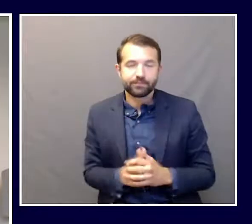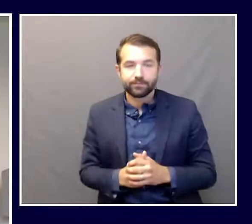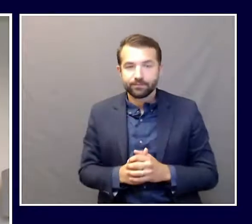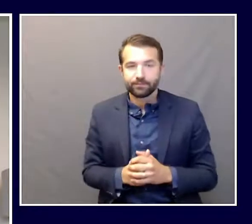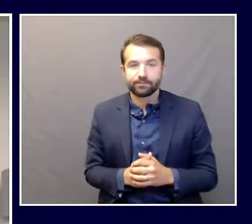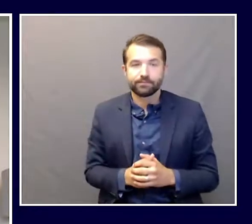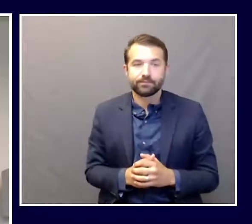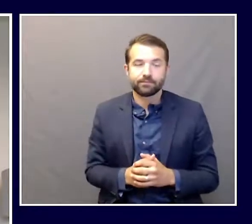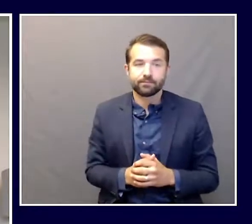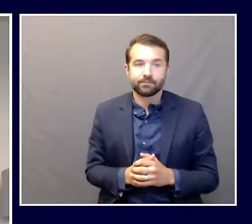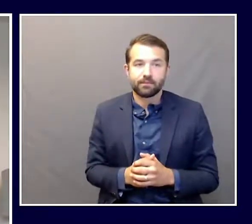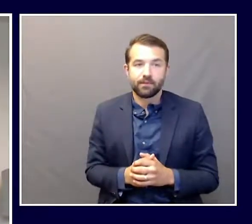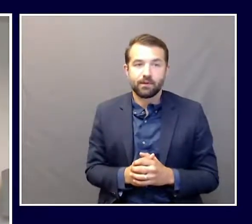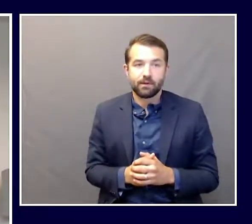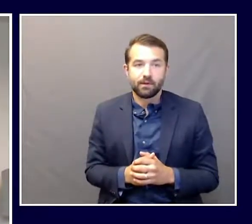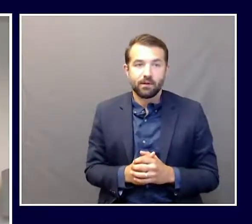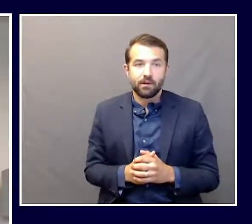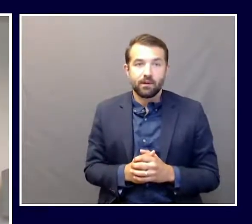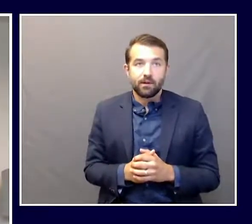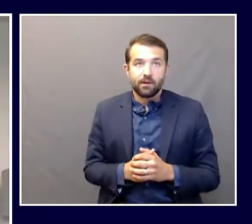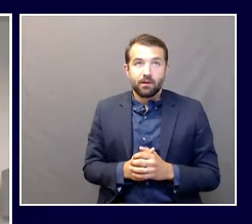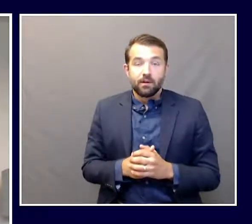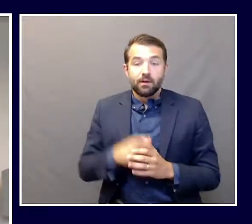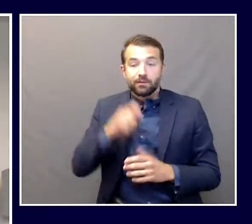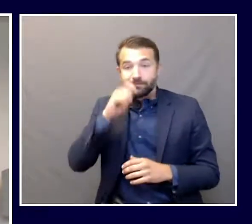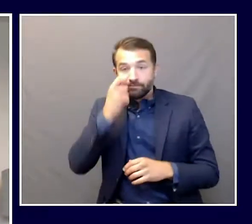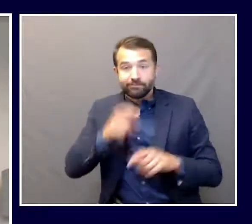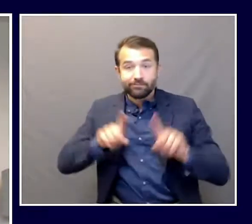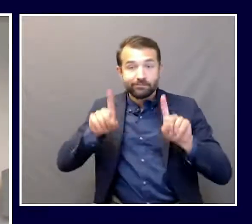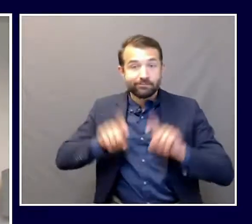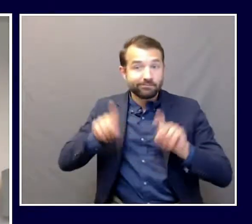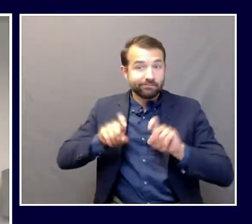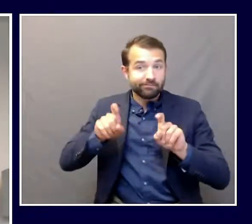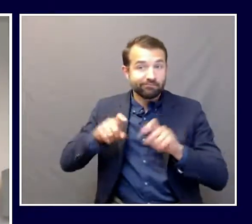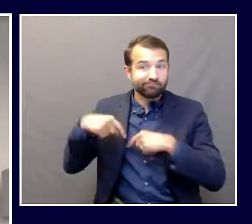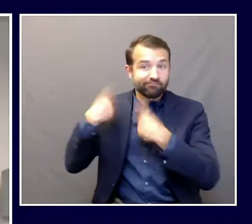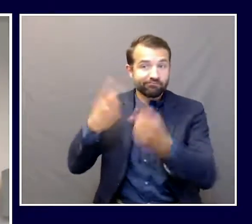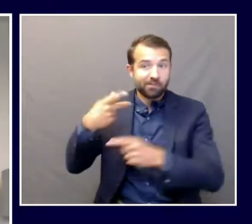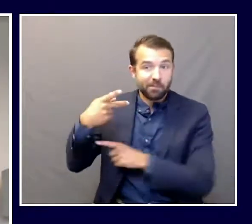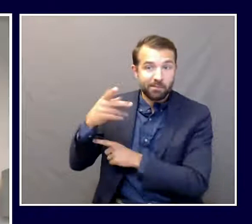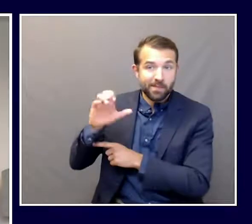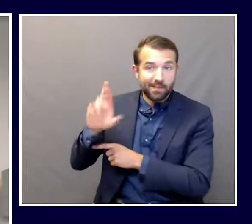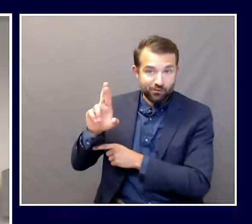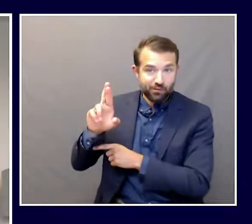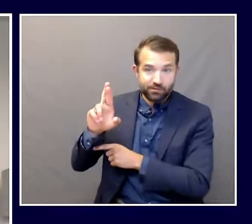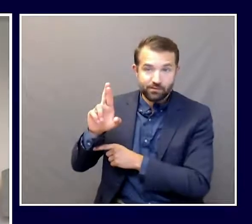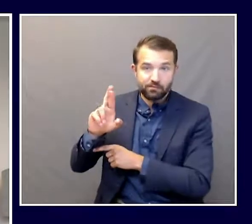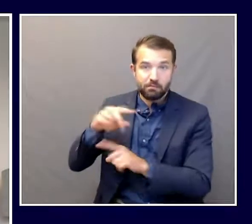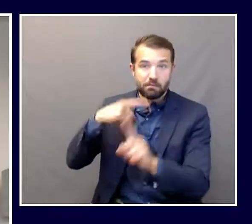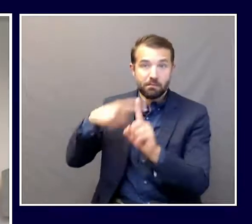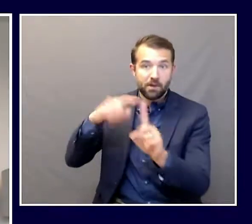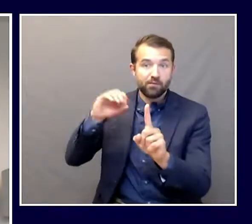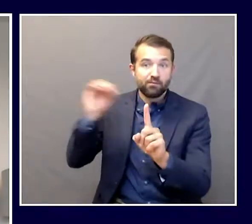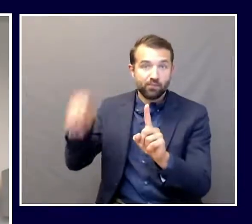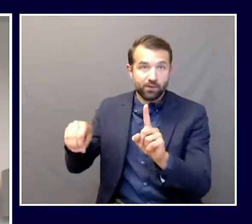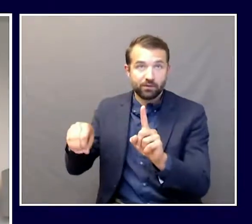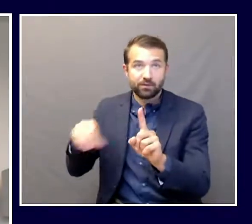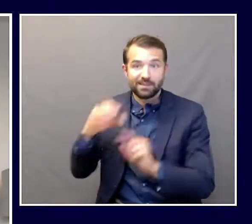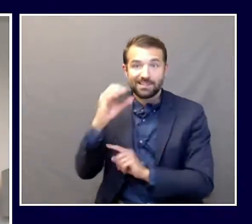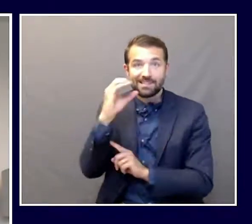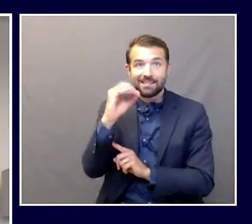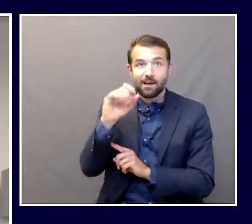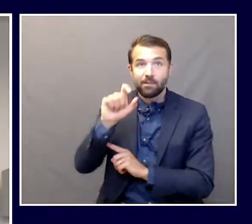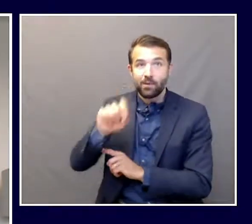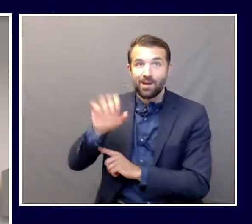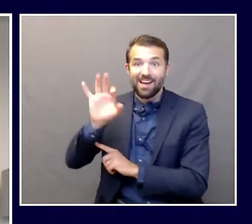terms of our overall testing metrics, our PCR positivity rate now stands at